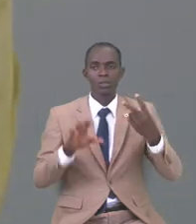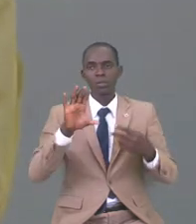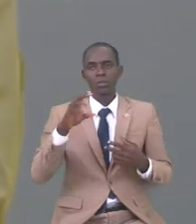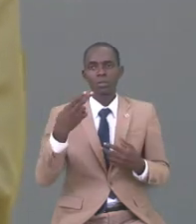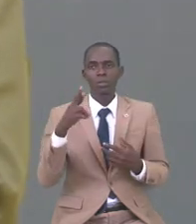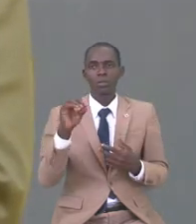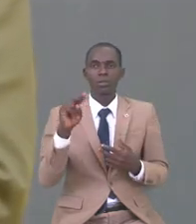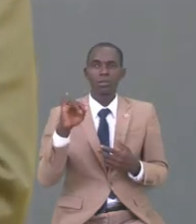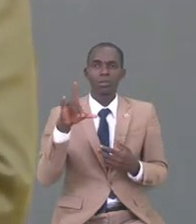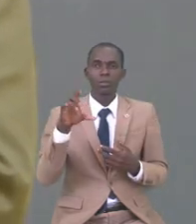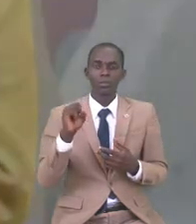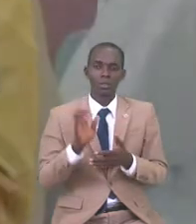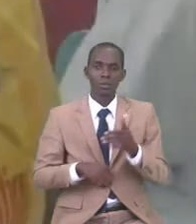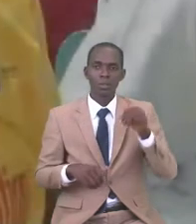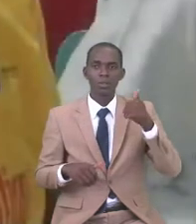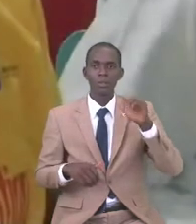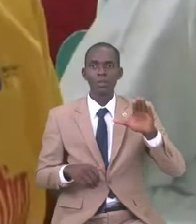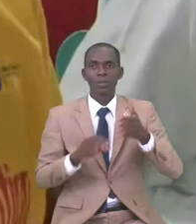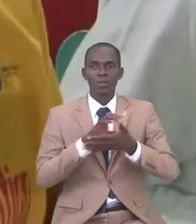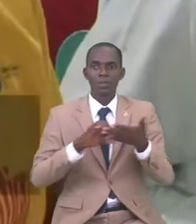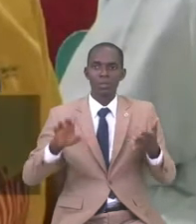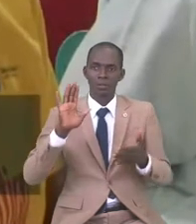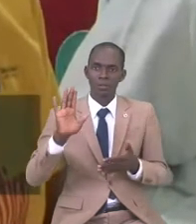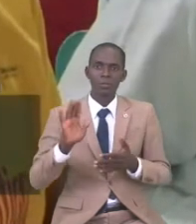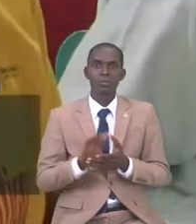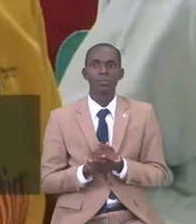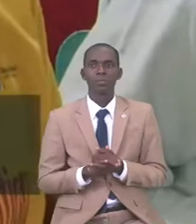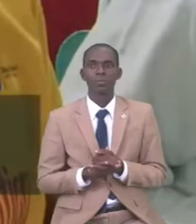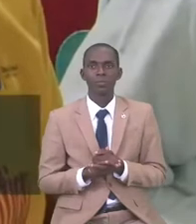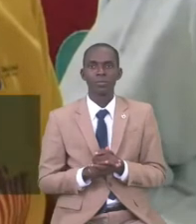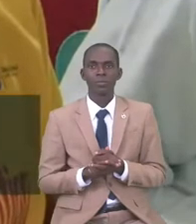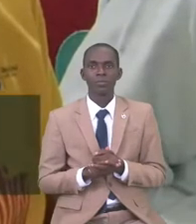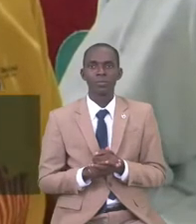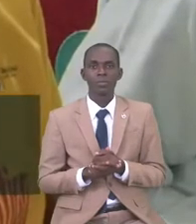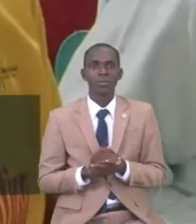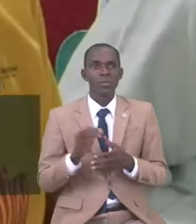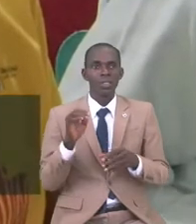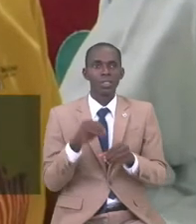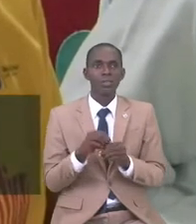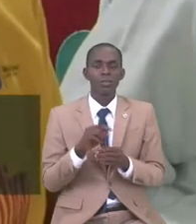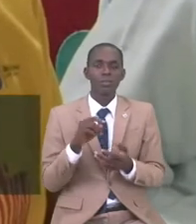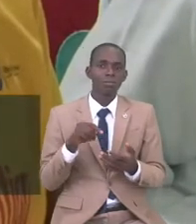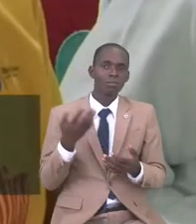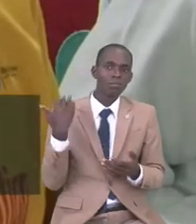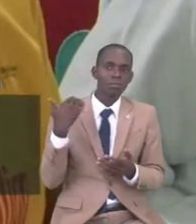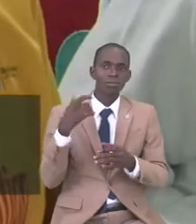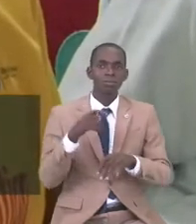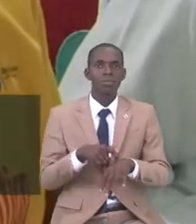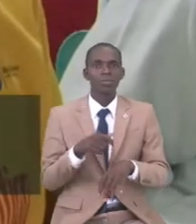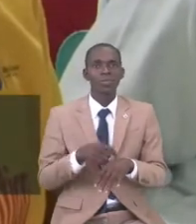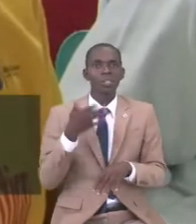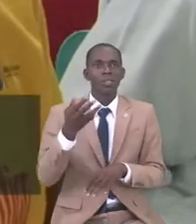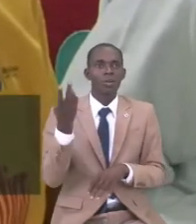chapter 15, looking at verse 5, in those times there was no peace